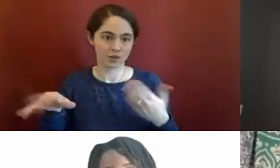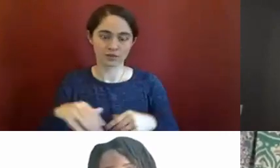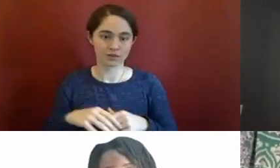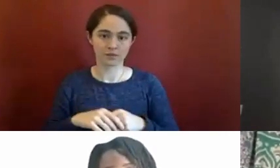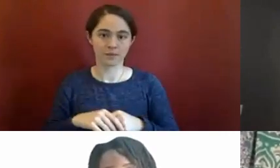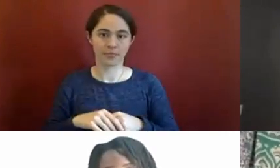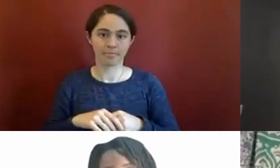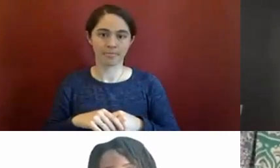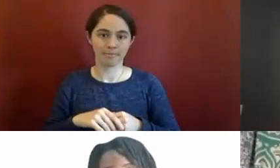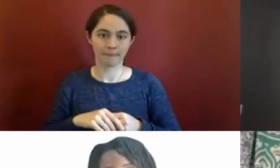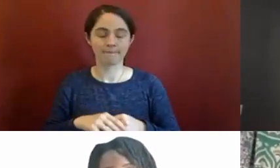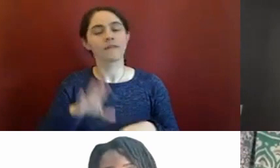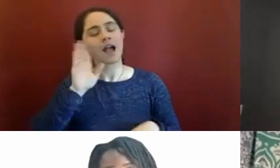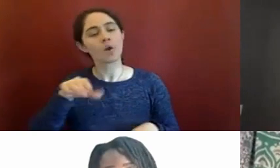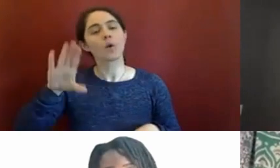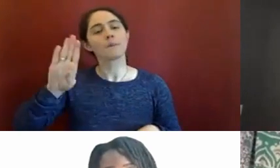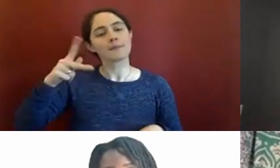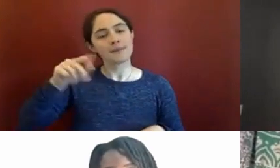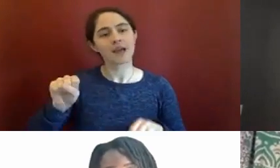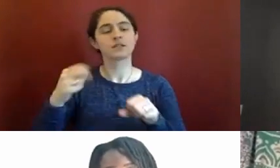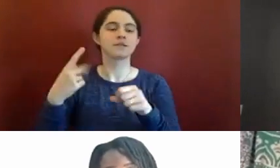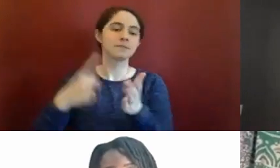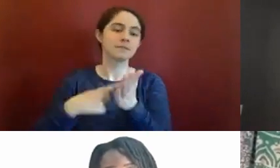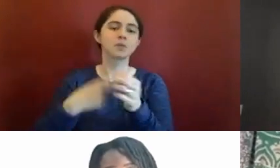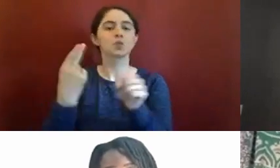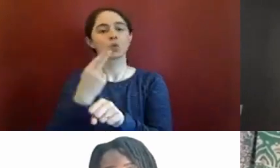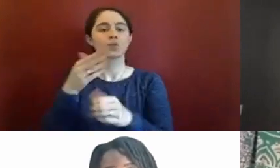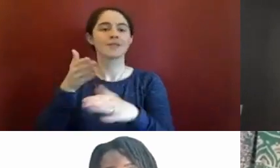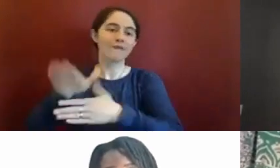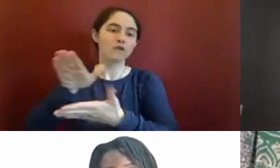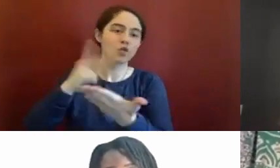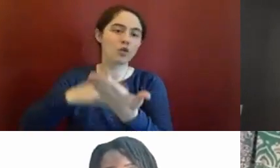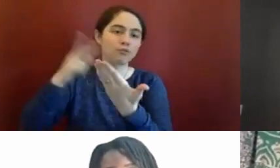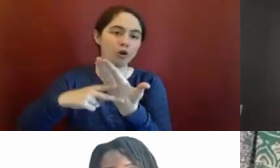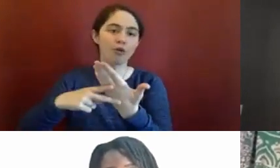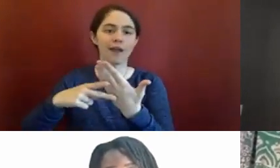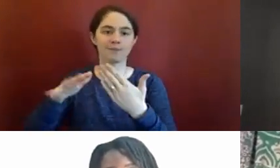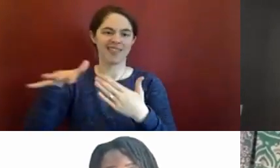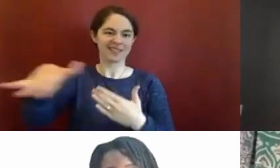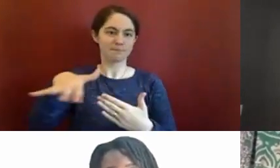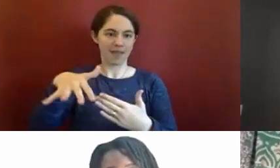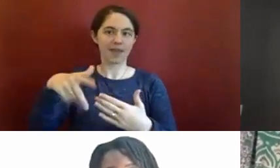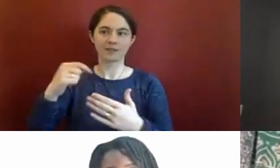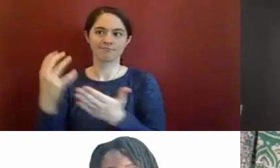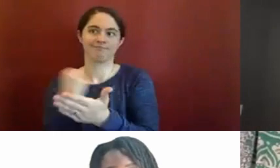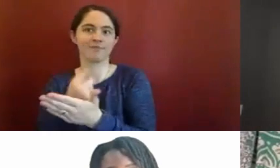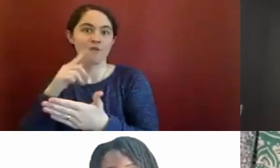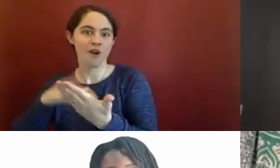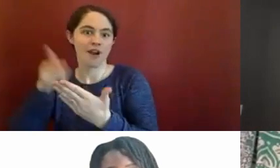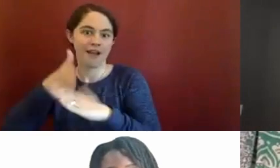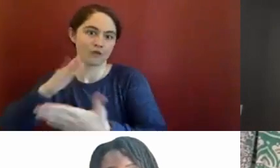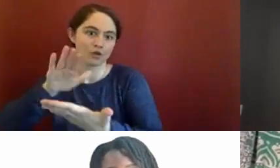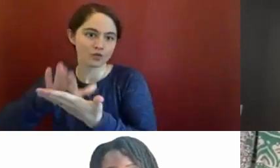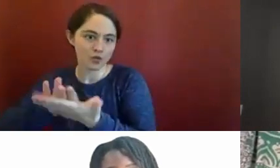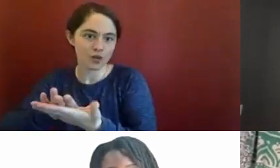to be used for after school programs. So that's when I met a lot of like Somali students that went to different BPS schools. So that's just a